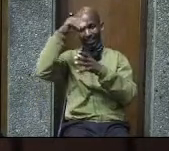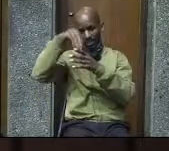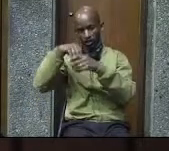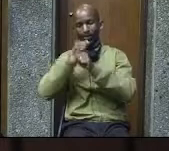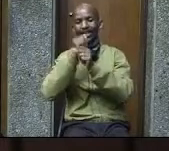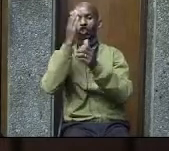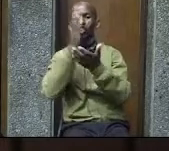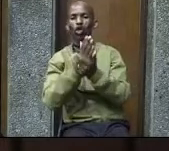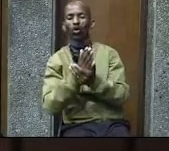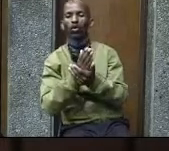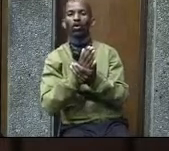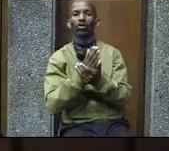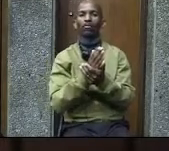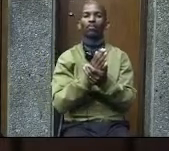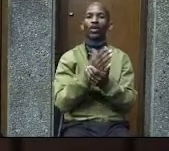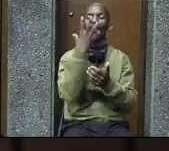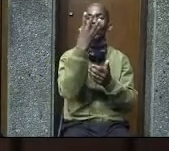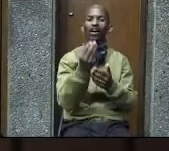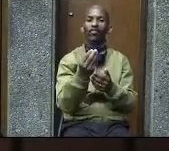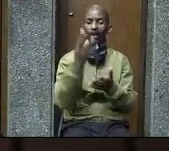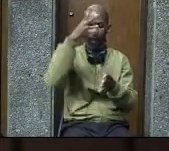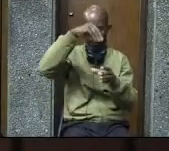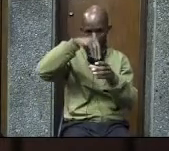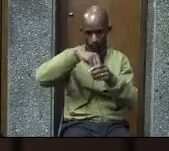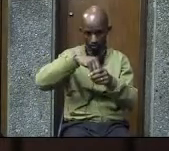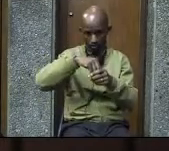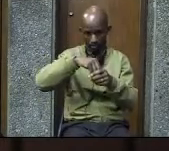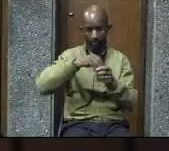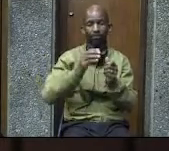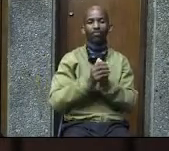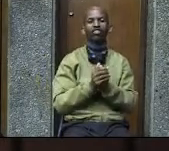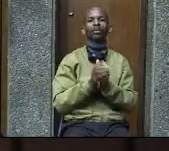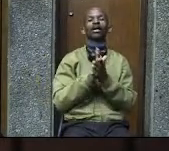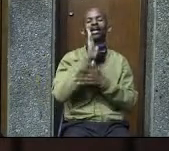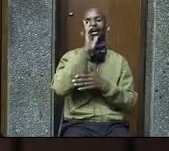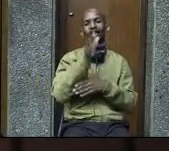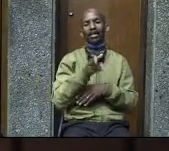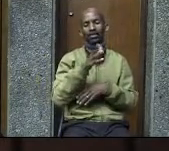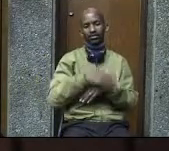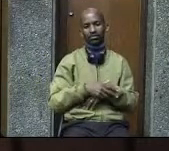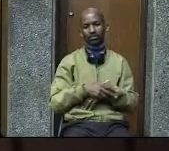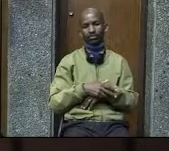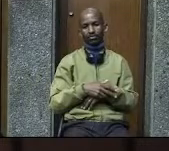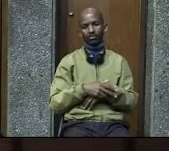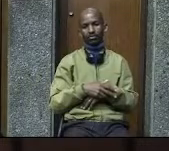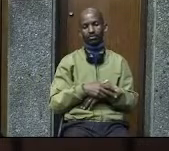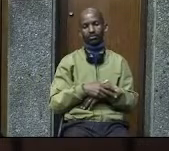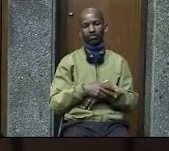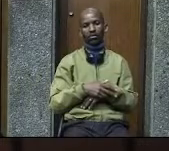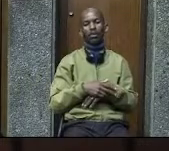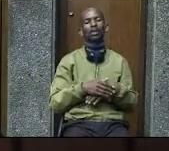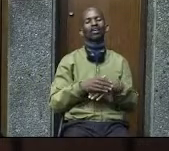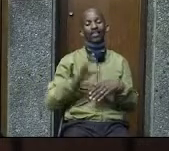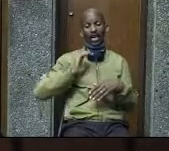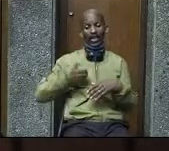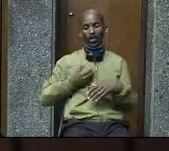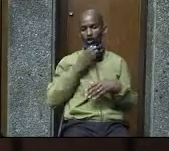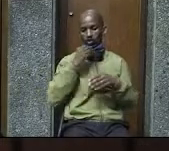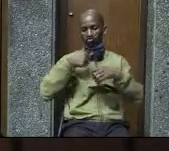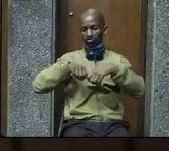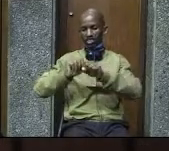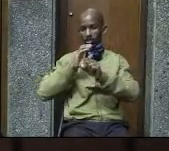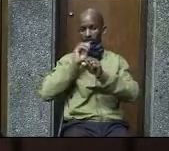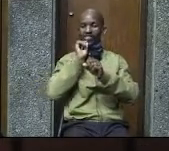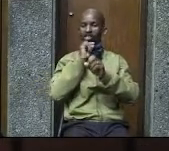make sure that we also have their inputs and then there's a lady who was like chana bua